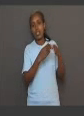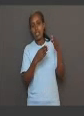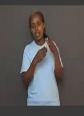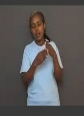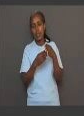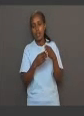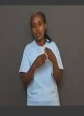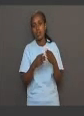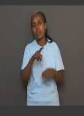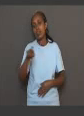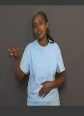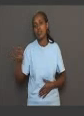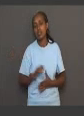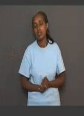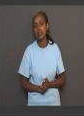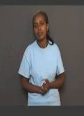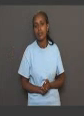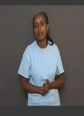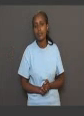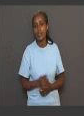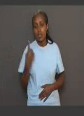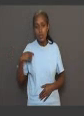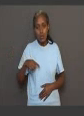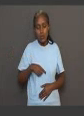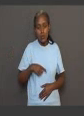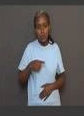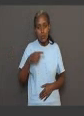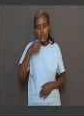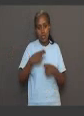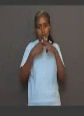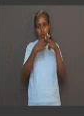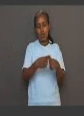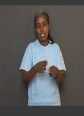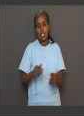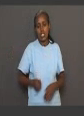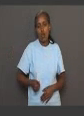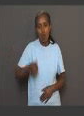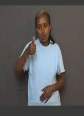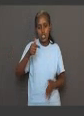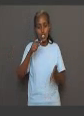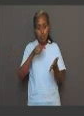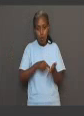our axes. We will call the origin point O.